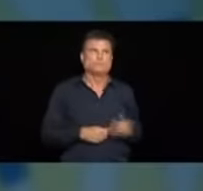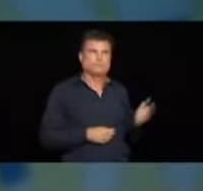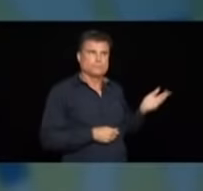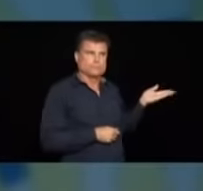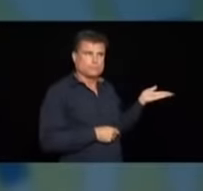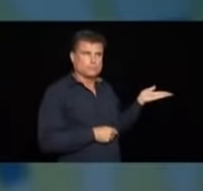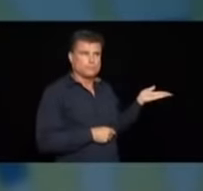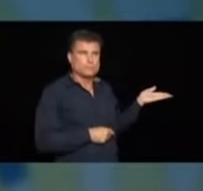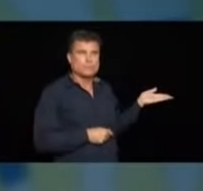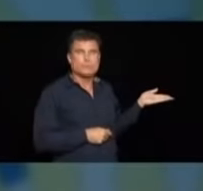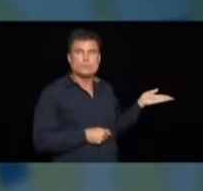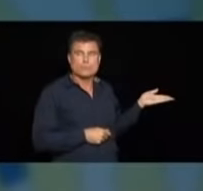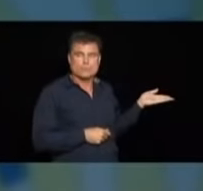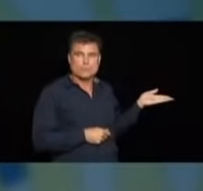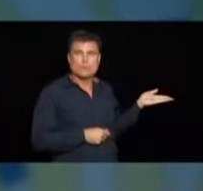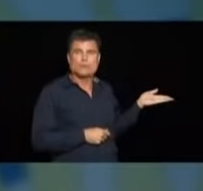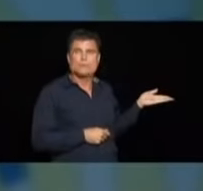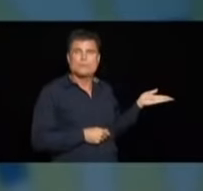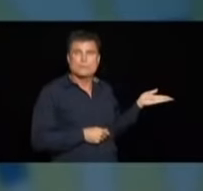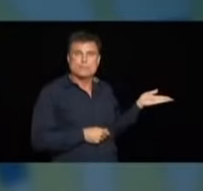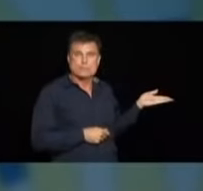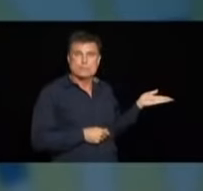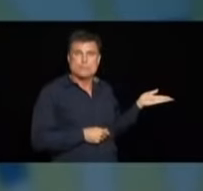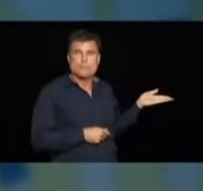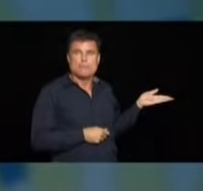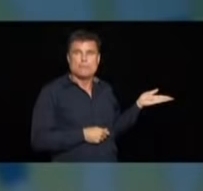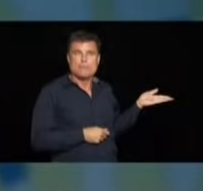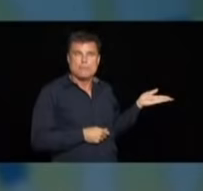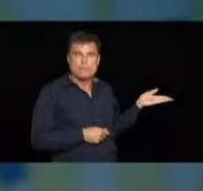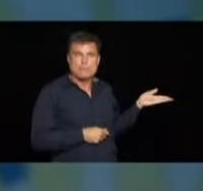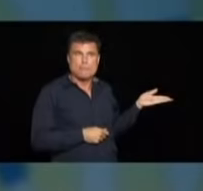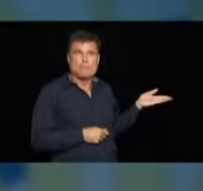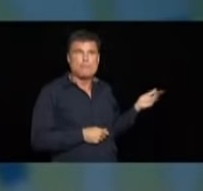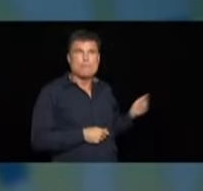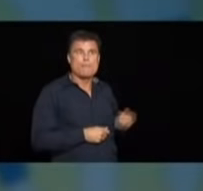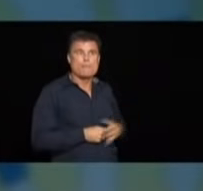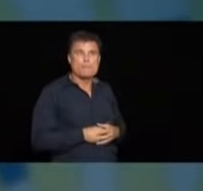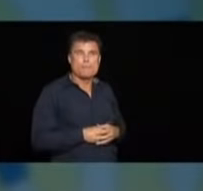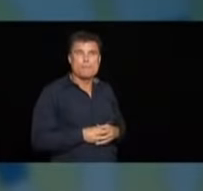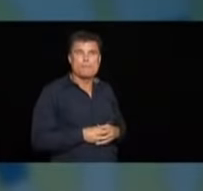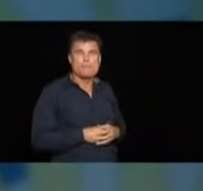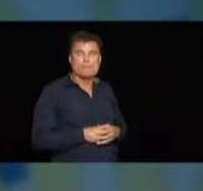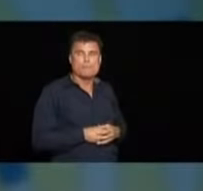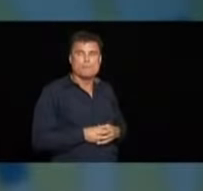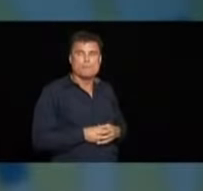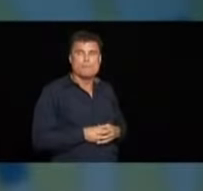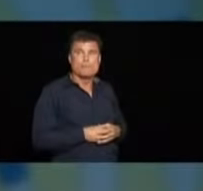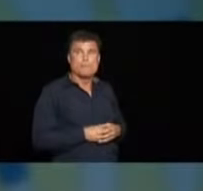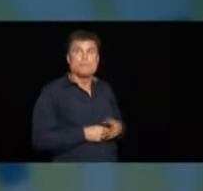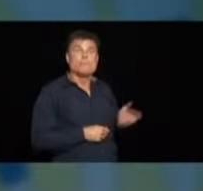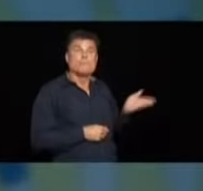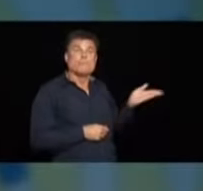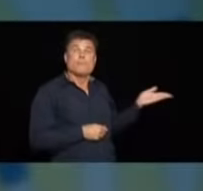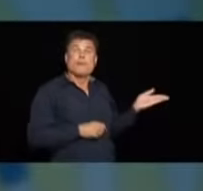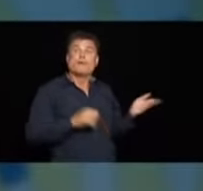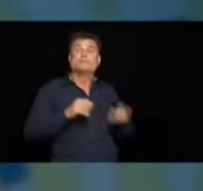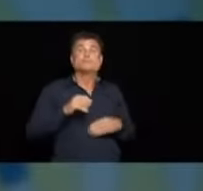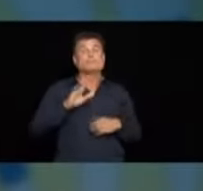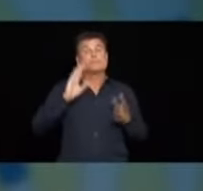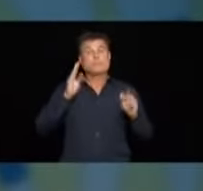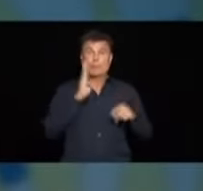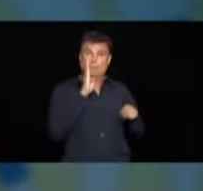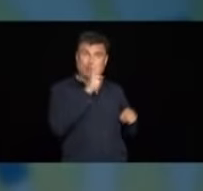These are comparisons that we've just updated from ones that we've shown before. So this is our cases per million here compared to a number of